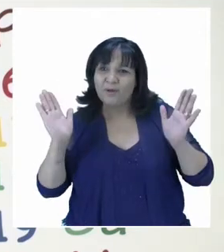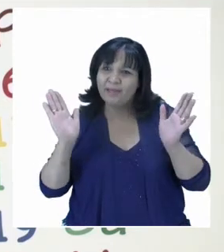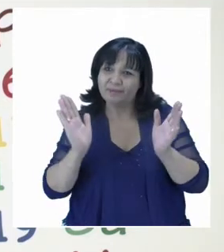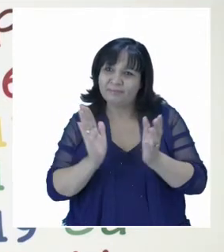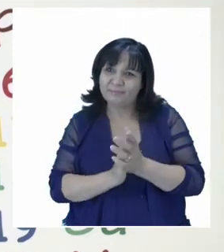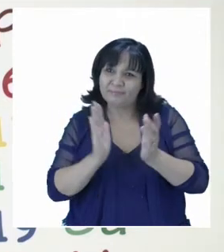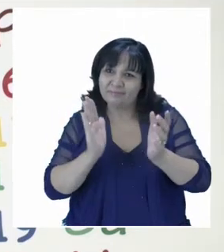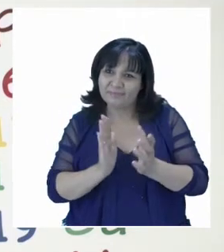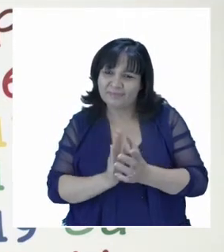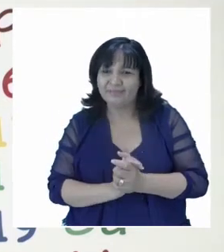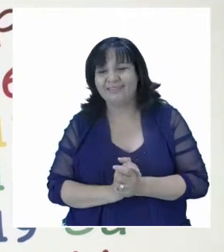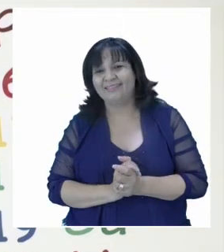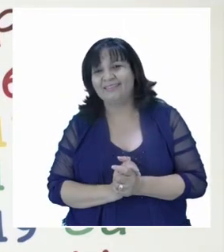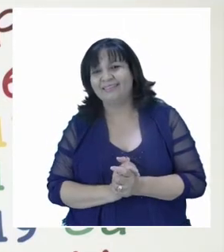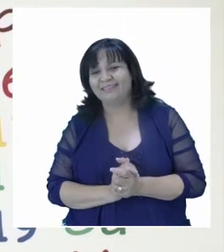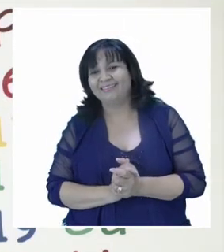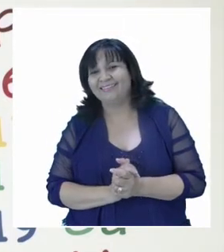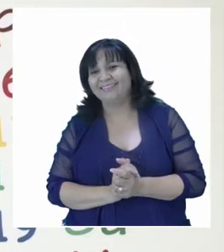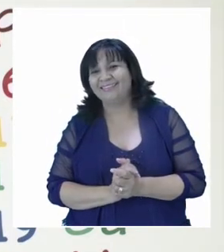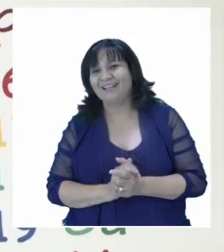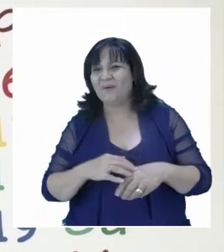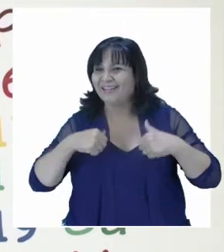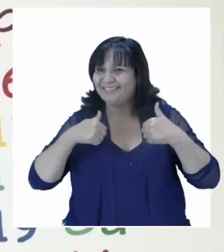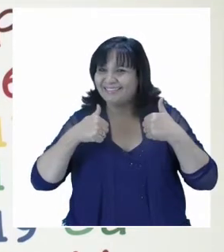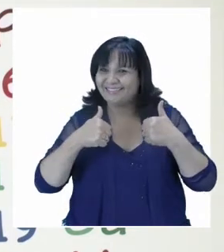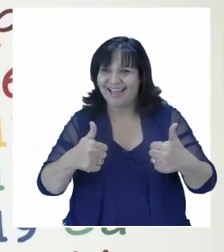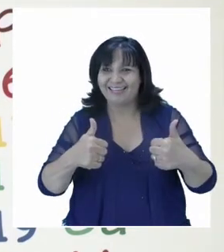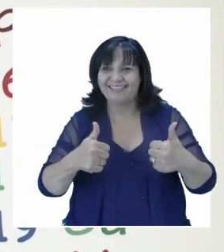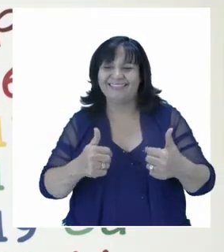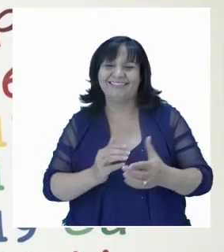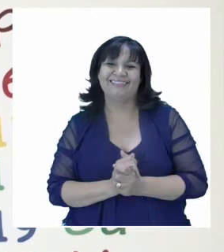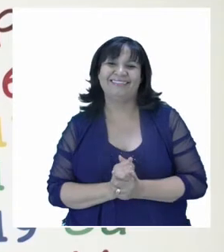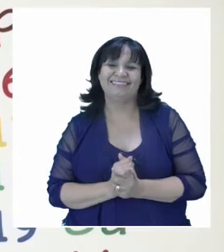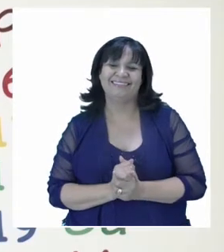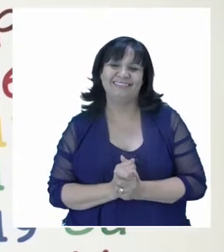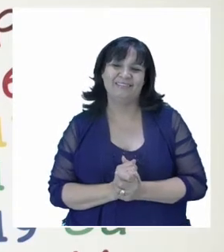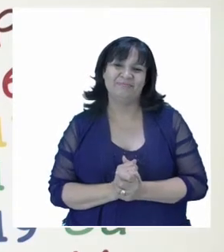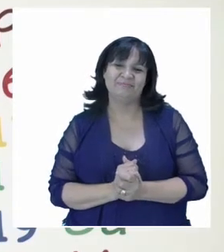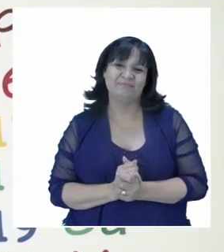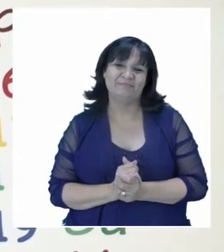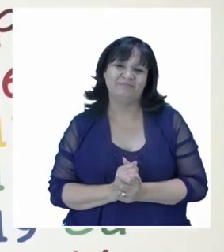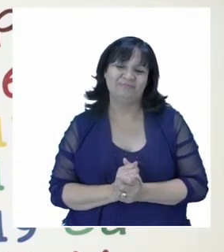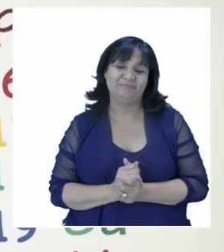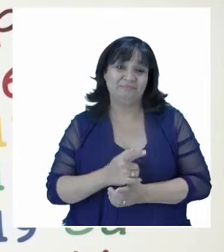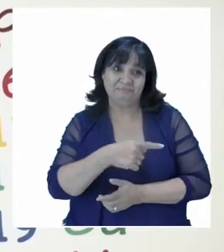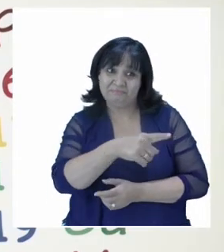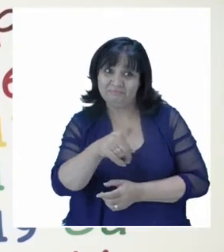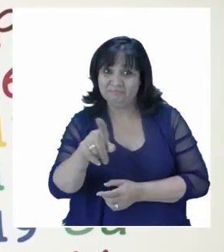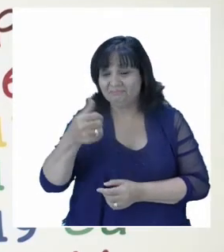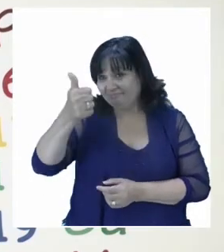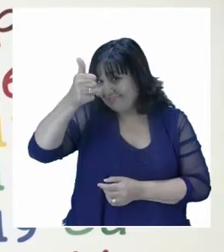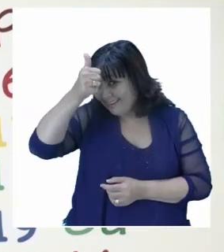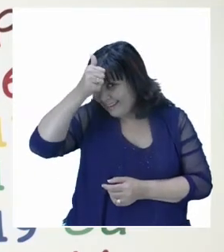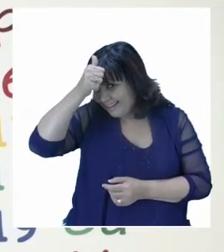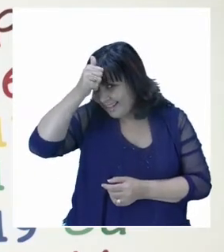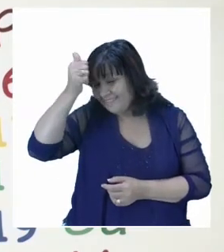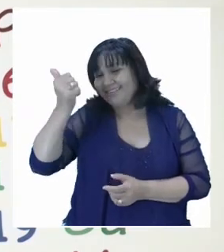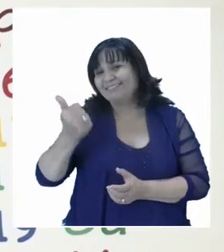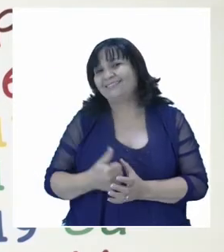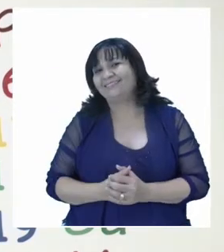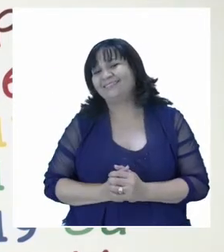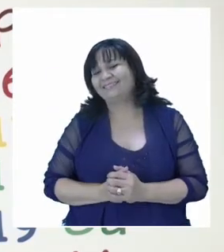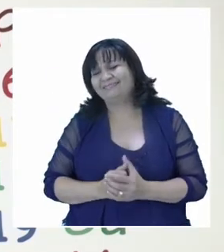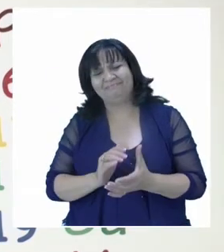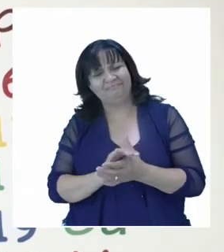hands. Well done, boys and girls. You are clever, my dear, dear